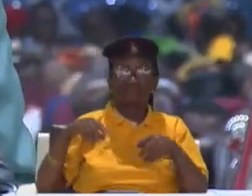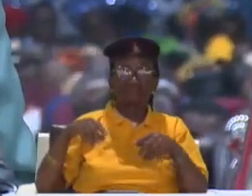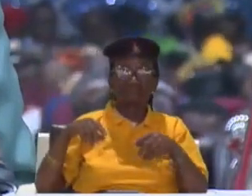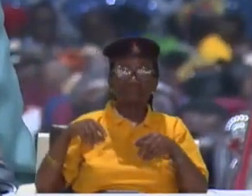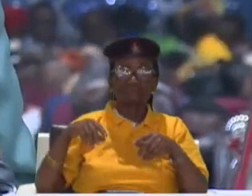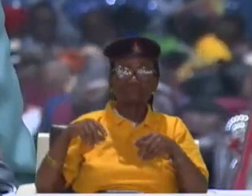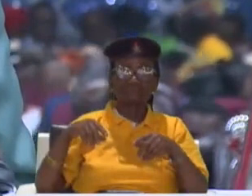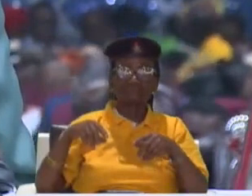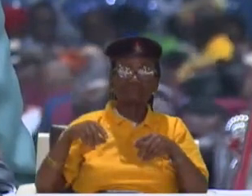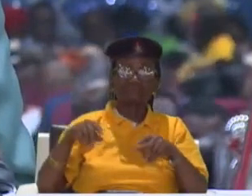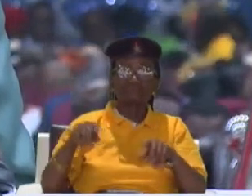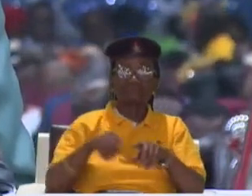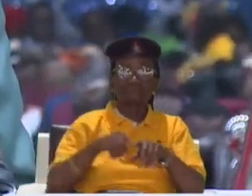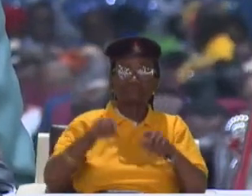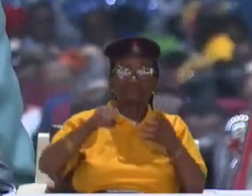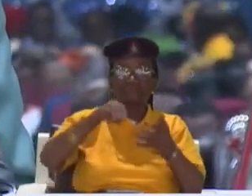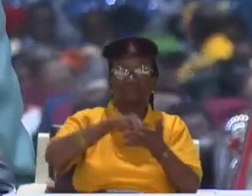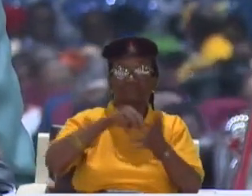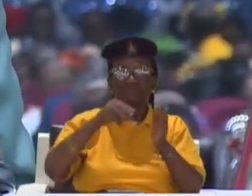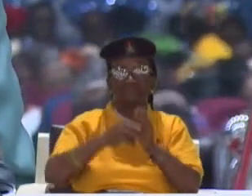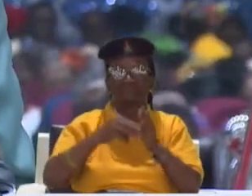Also means